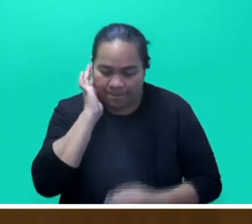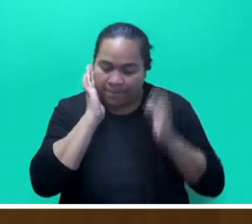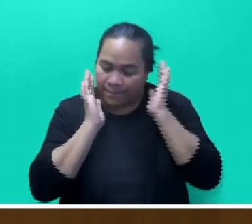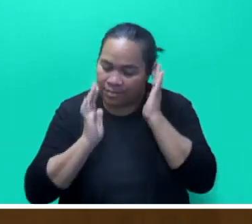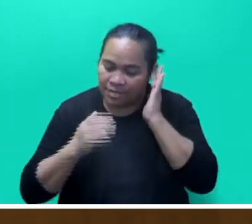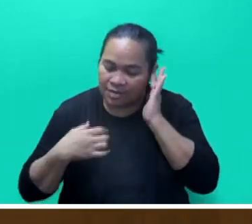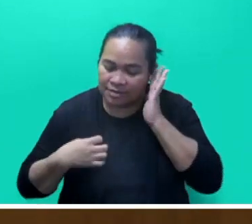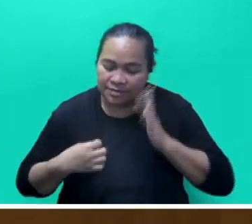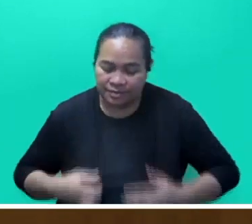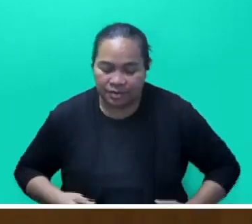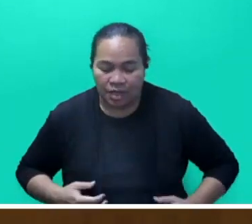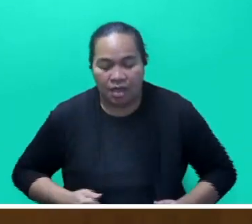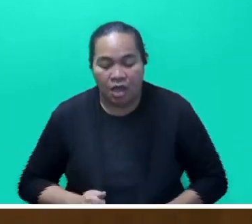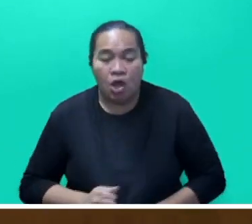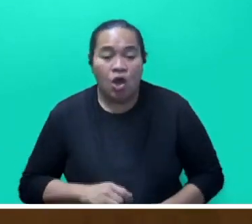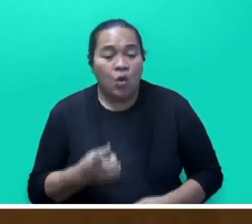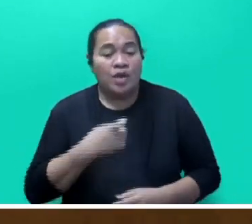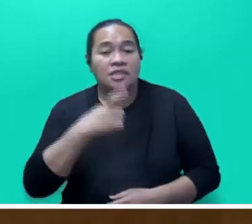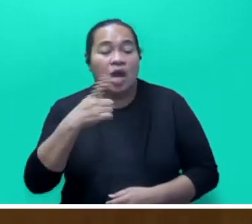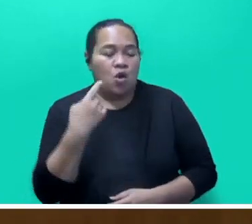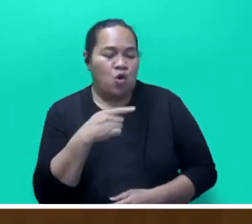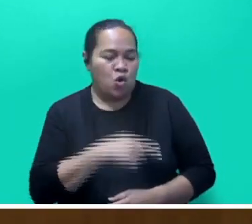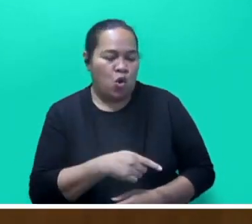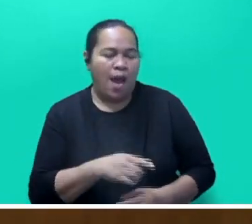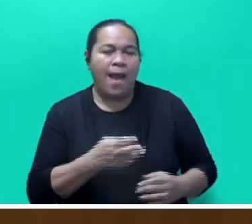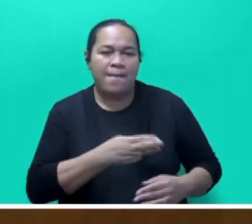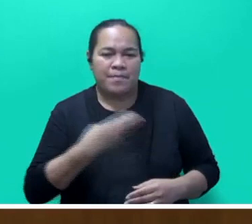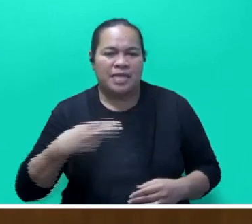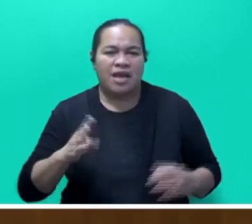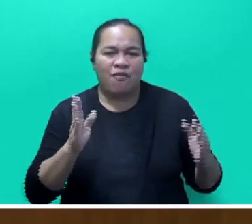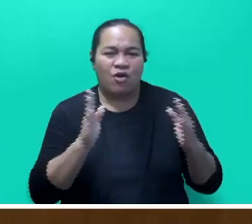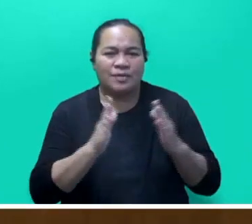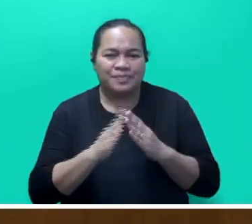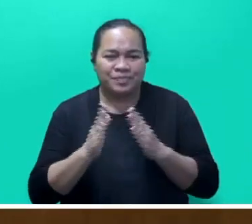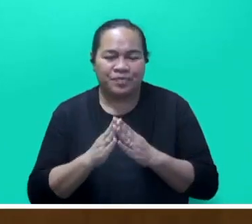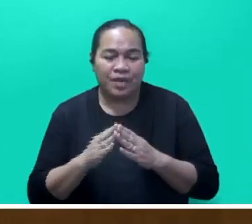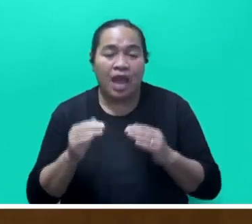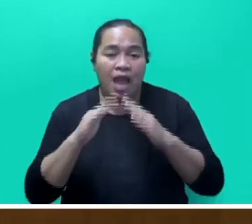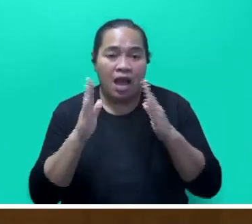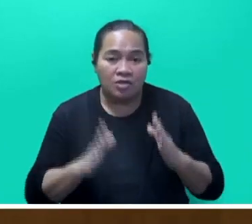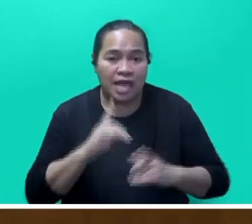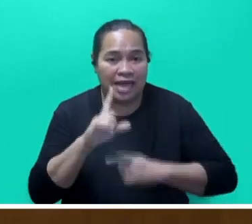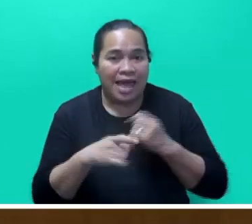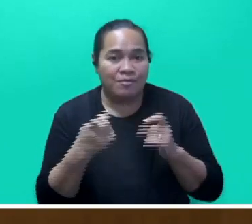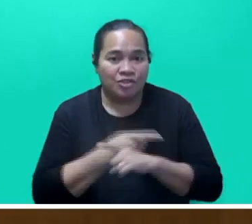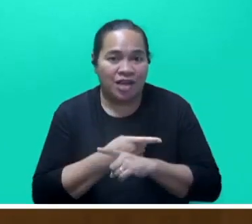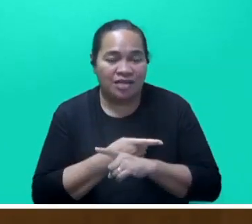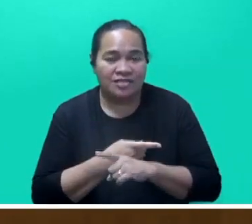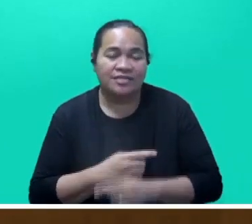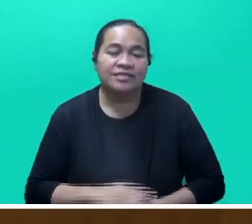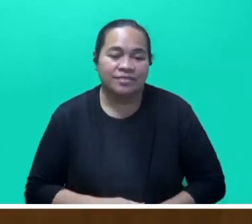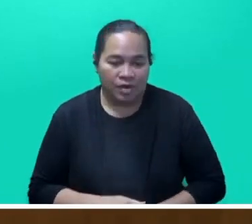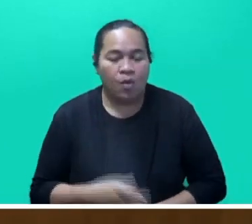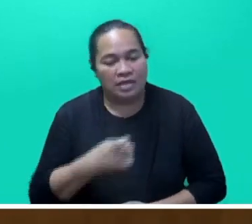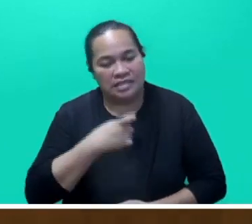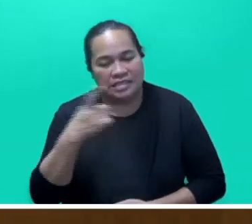We had sent our Minister for Urban Development and Housing and Climate Change at the time,